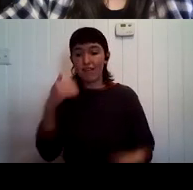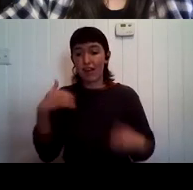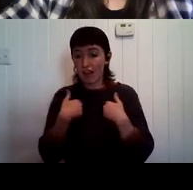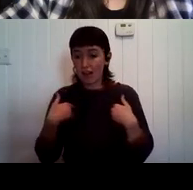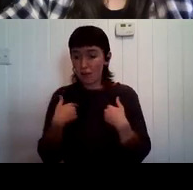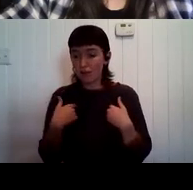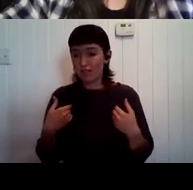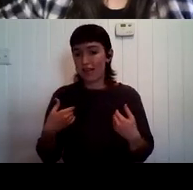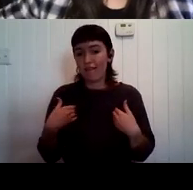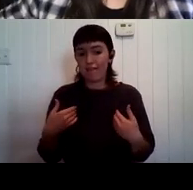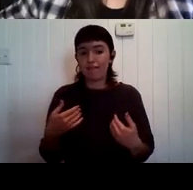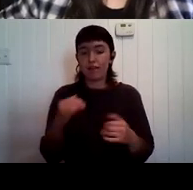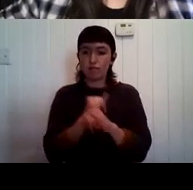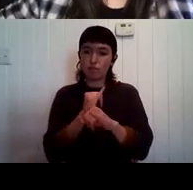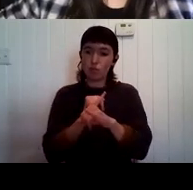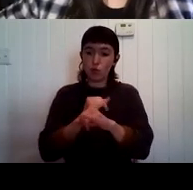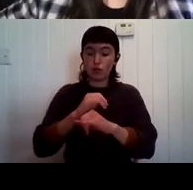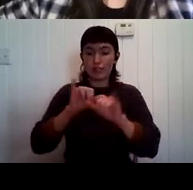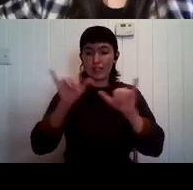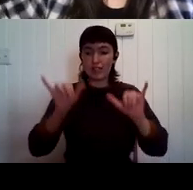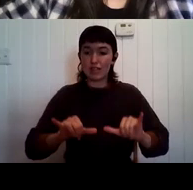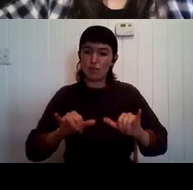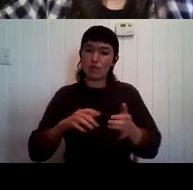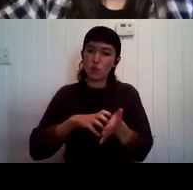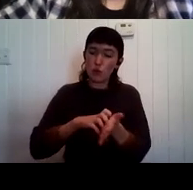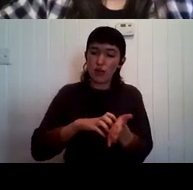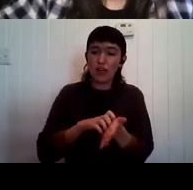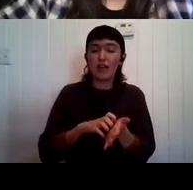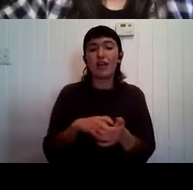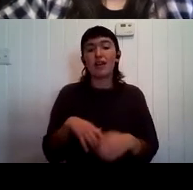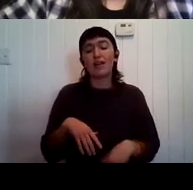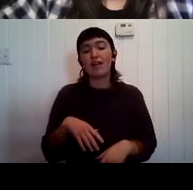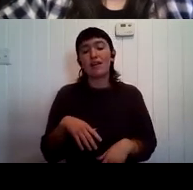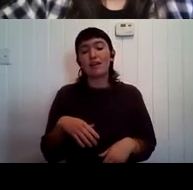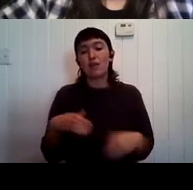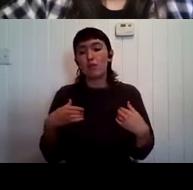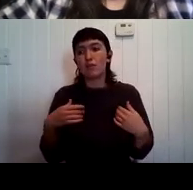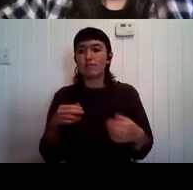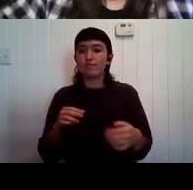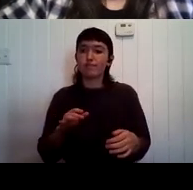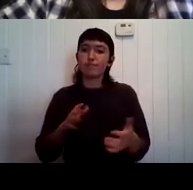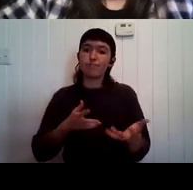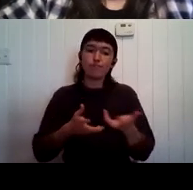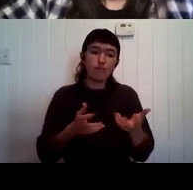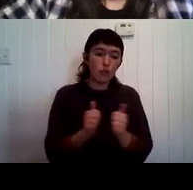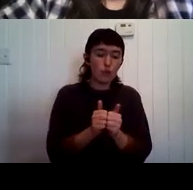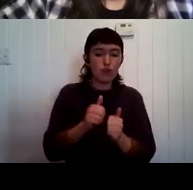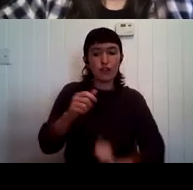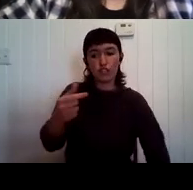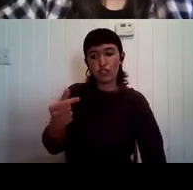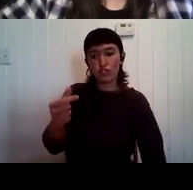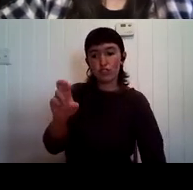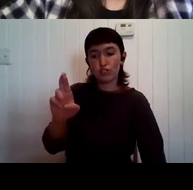have germs that typically don't cause any problems for themselves, but their immune system is so much weaker, then they're going to start